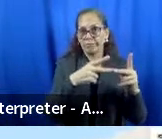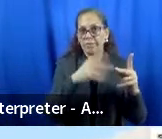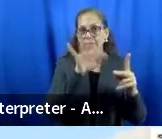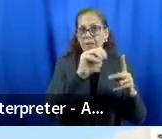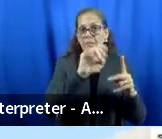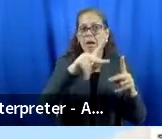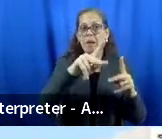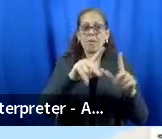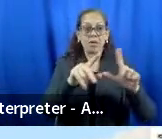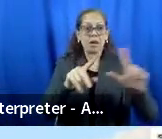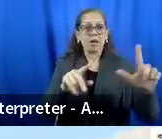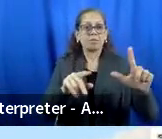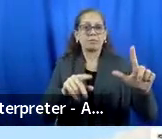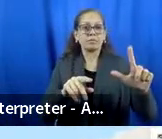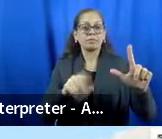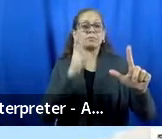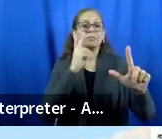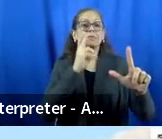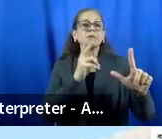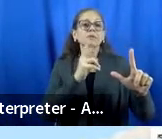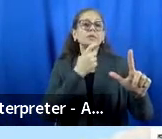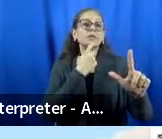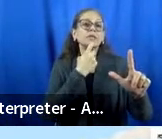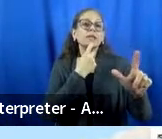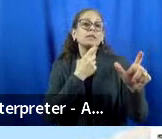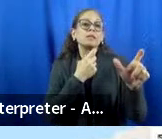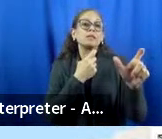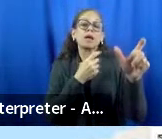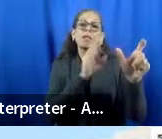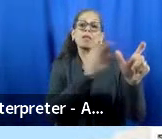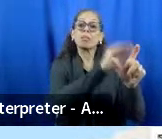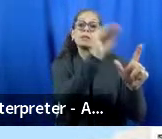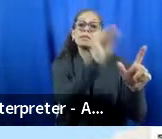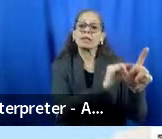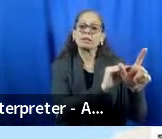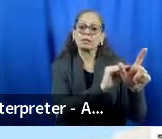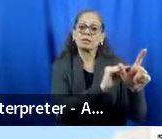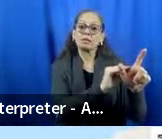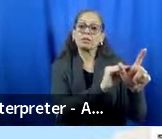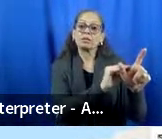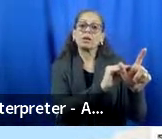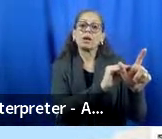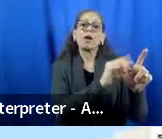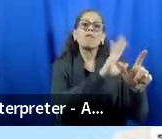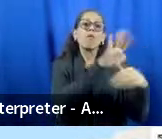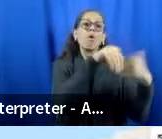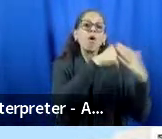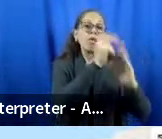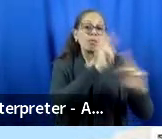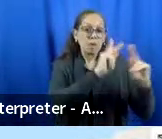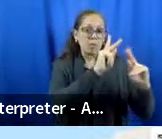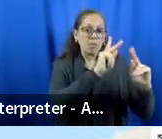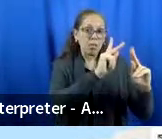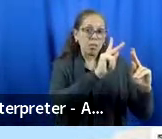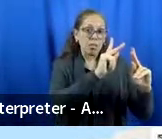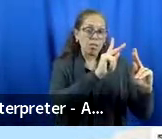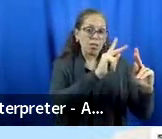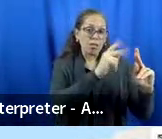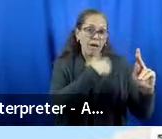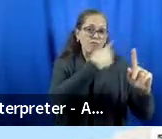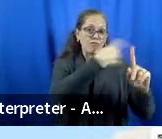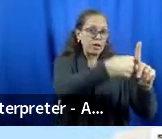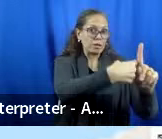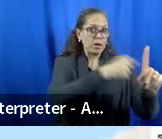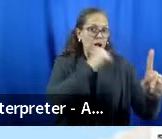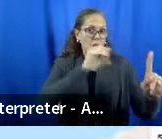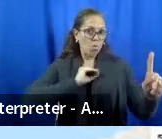on the left, you can see we're looking at the percent of all the occupied housing that is rented rather than